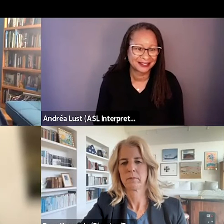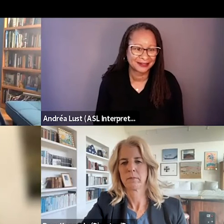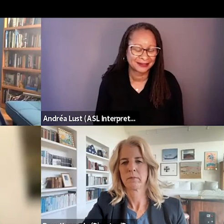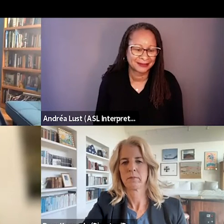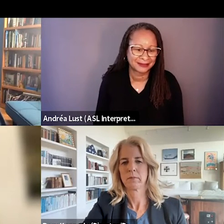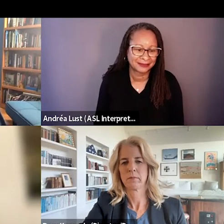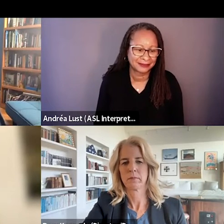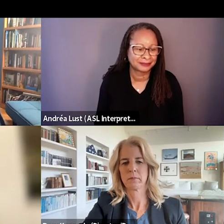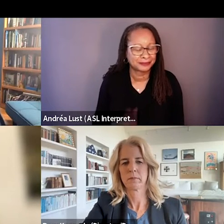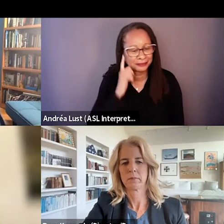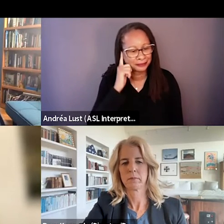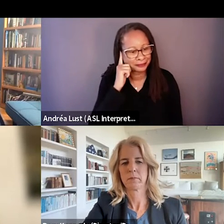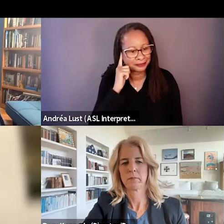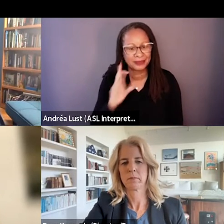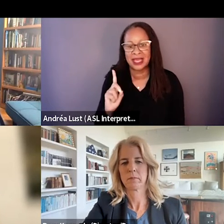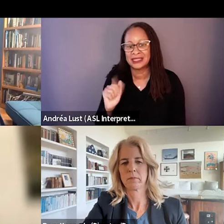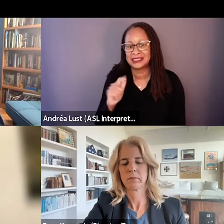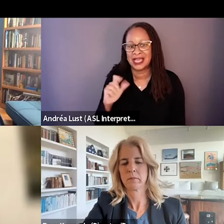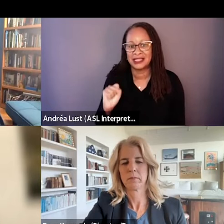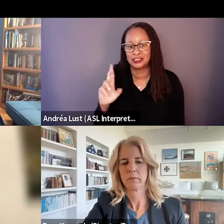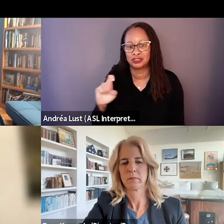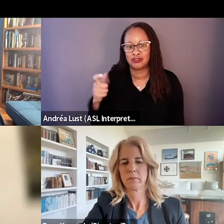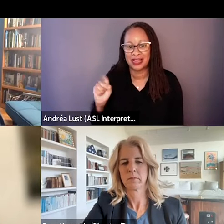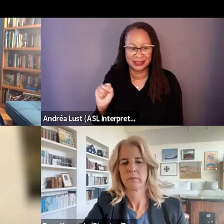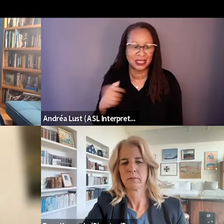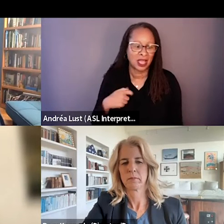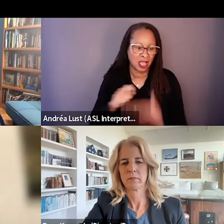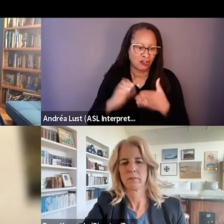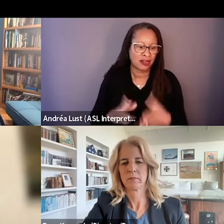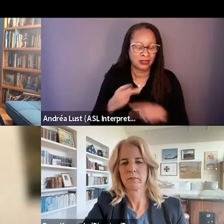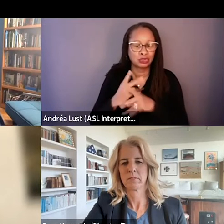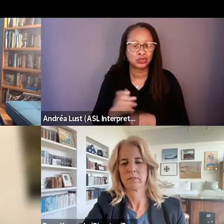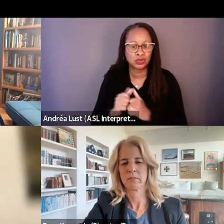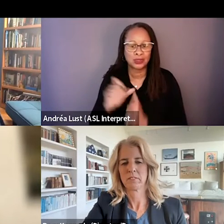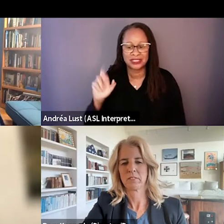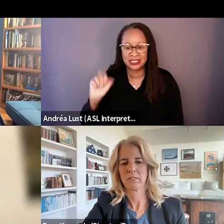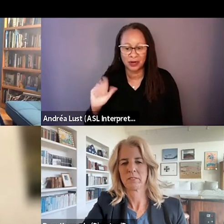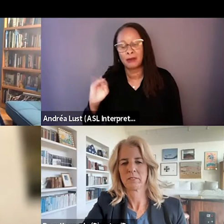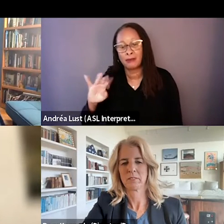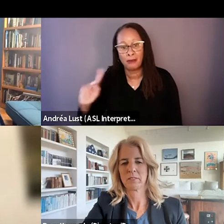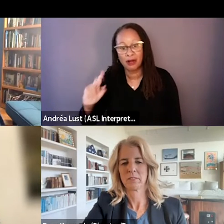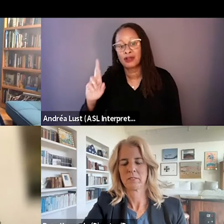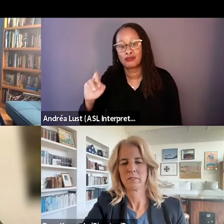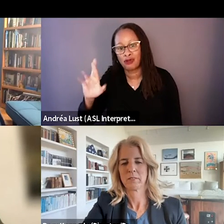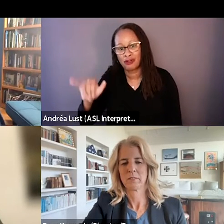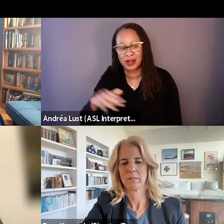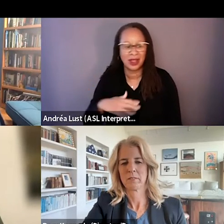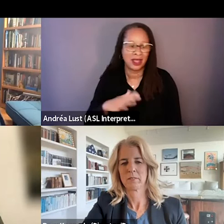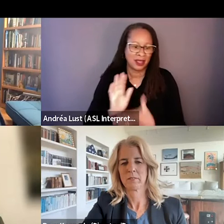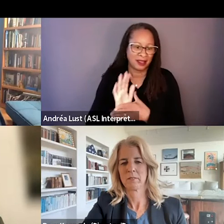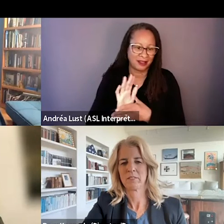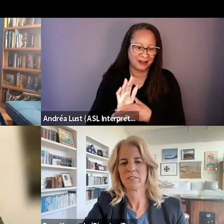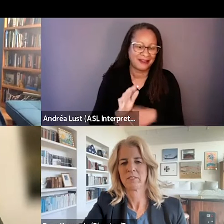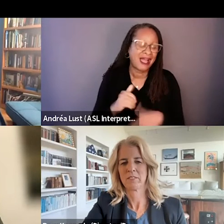So I'm Dallas Brennan-Rexer, a writer with Mark Bailey and producer with Sara and Mark and Rory on the film. I have